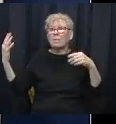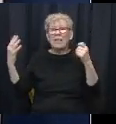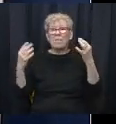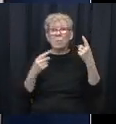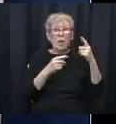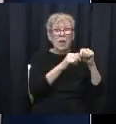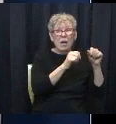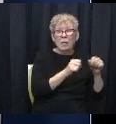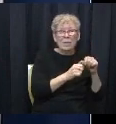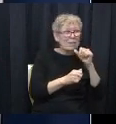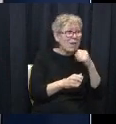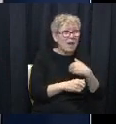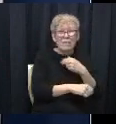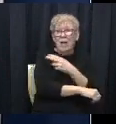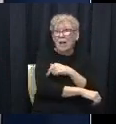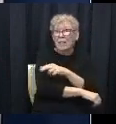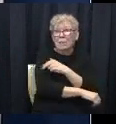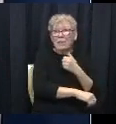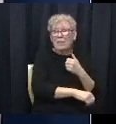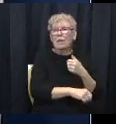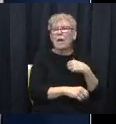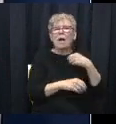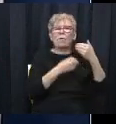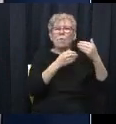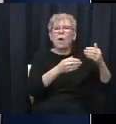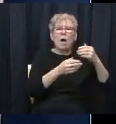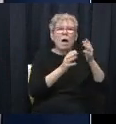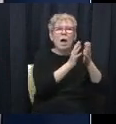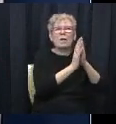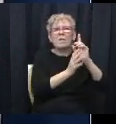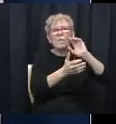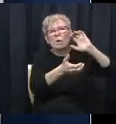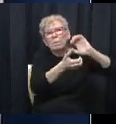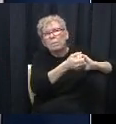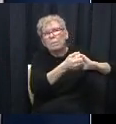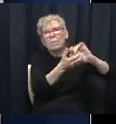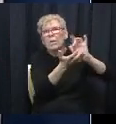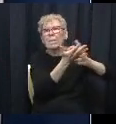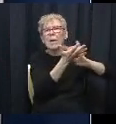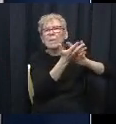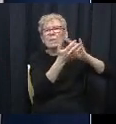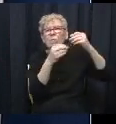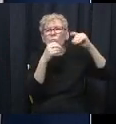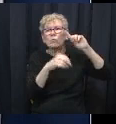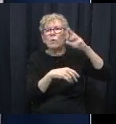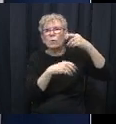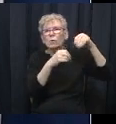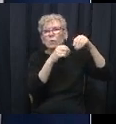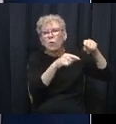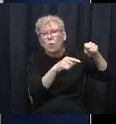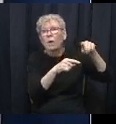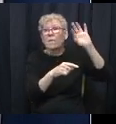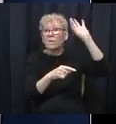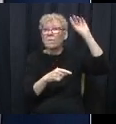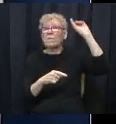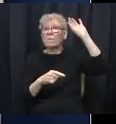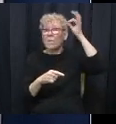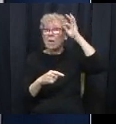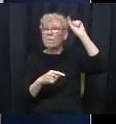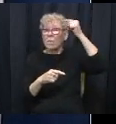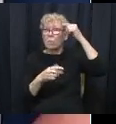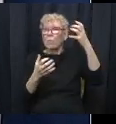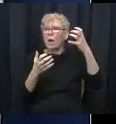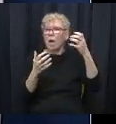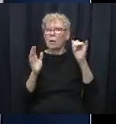the 25 pharmacies that would directly receive supplies from the federal government, more than half of those are in rural areas to account